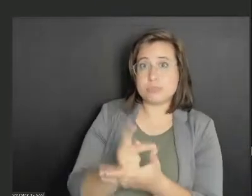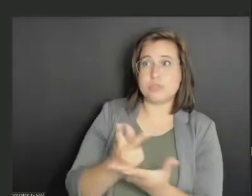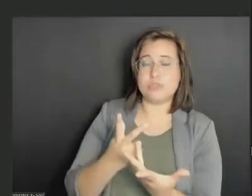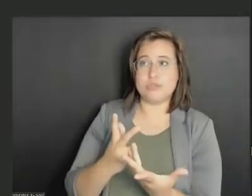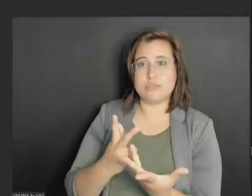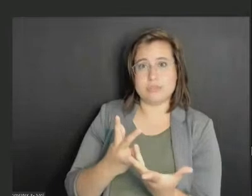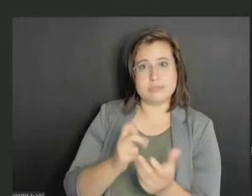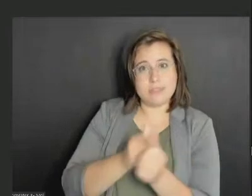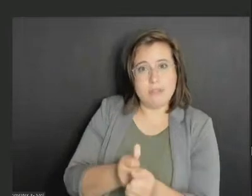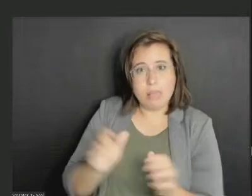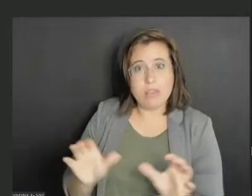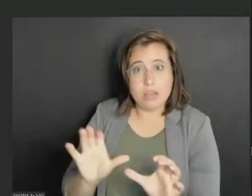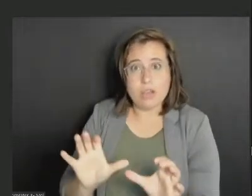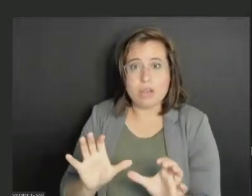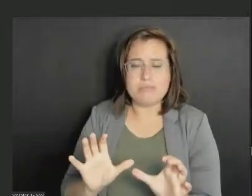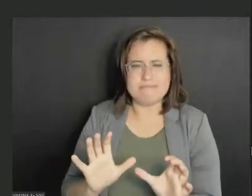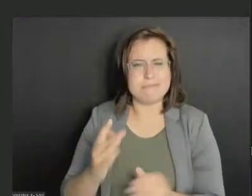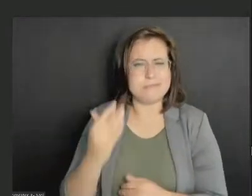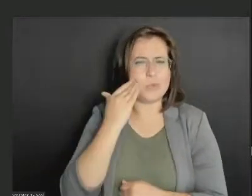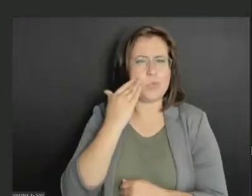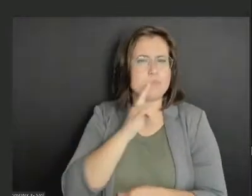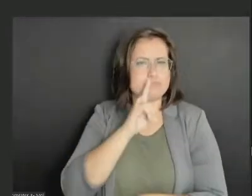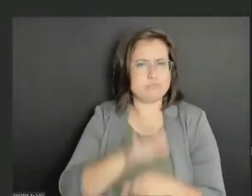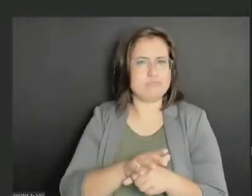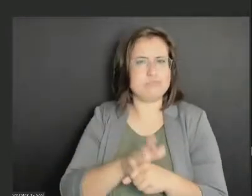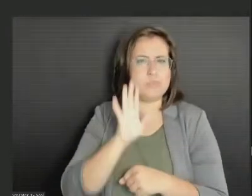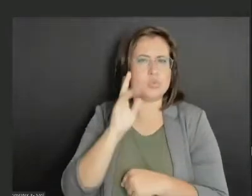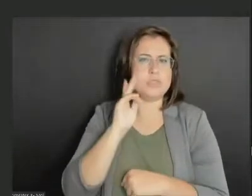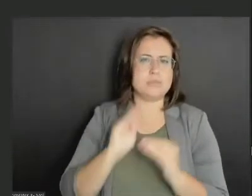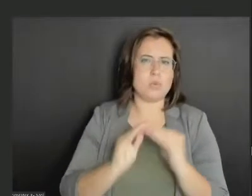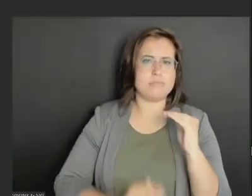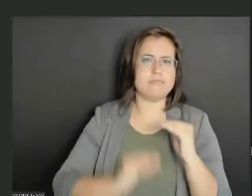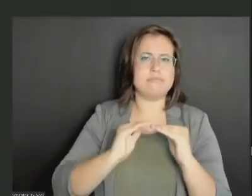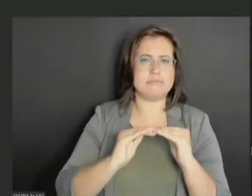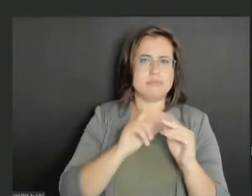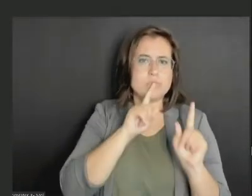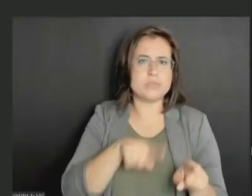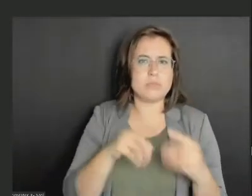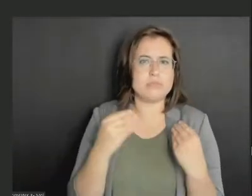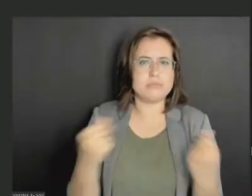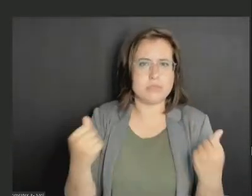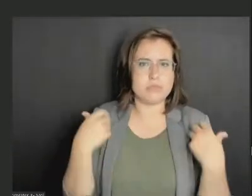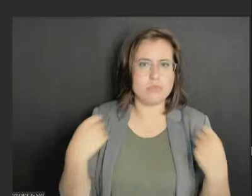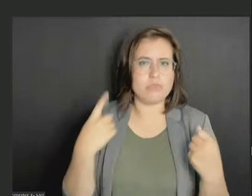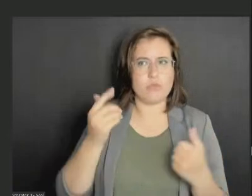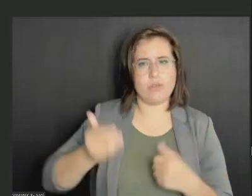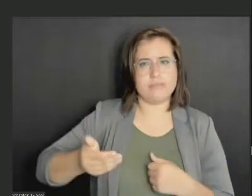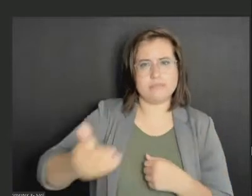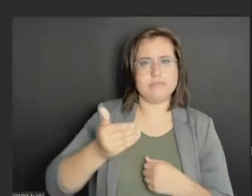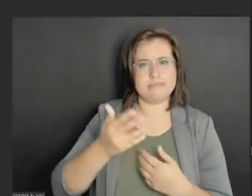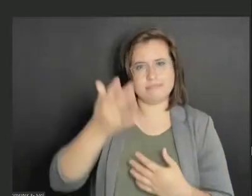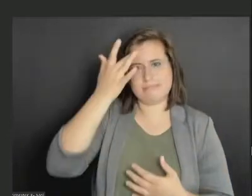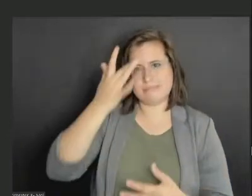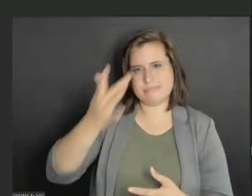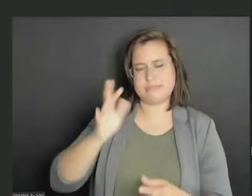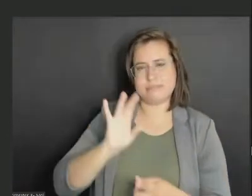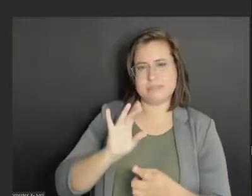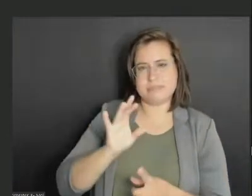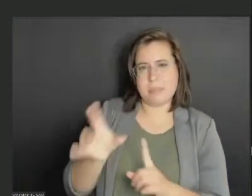truly witness a more equitable response and recovery for the current and future pandemics. Thank you.